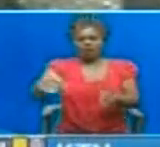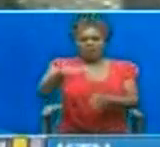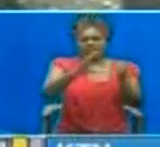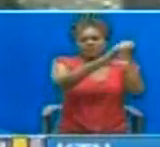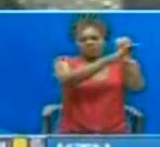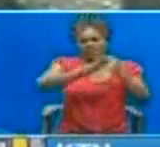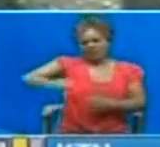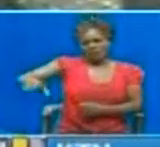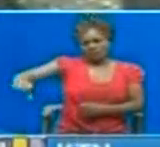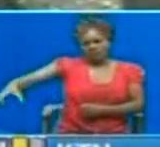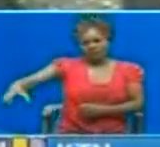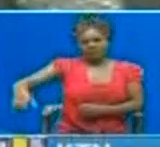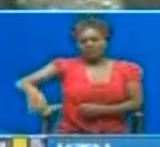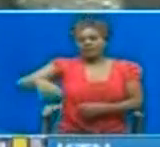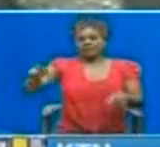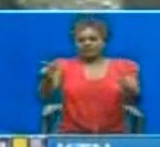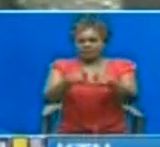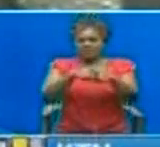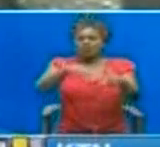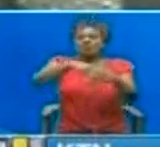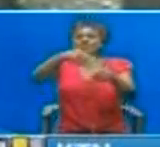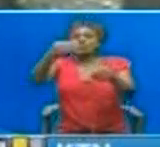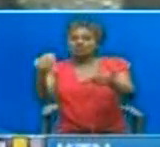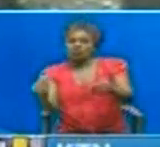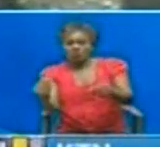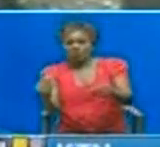county, forthwith withdraw